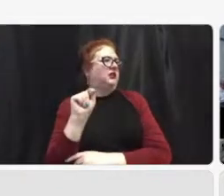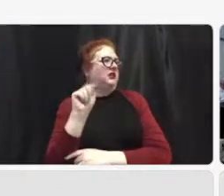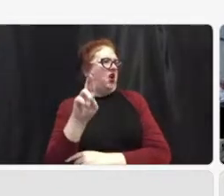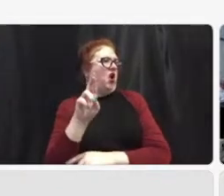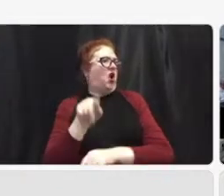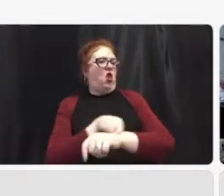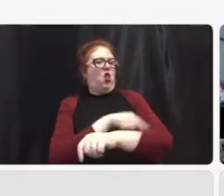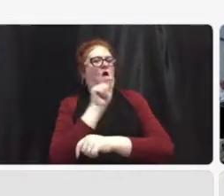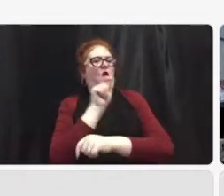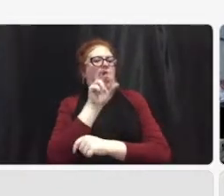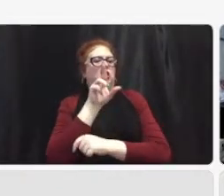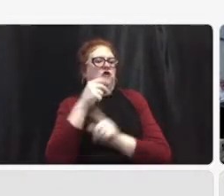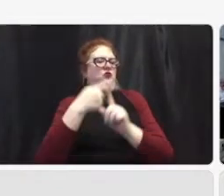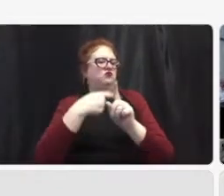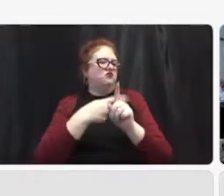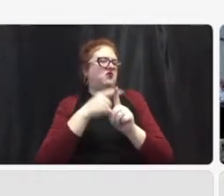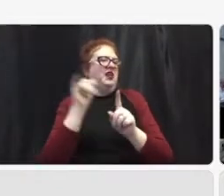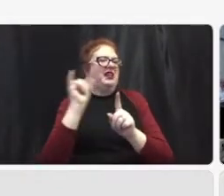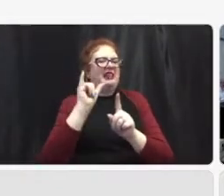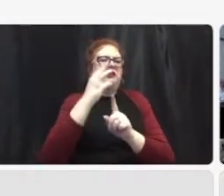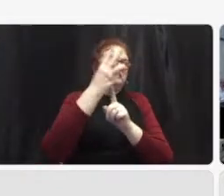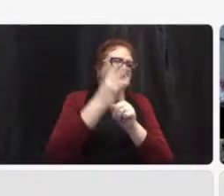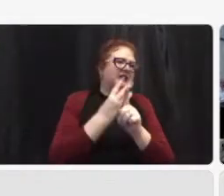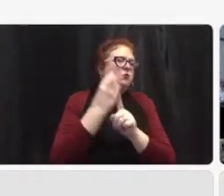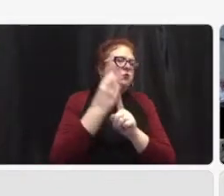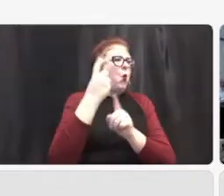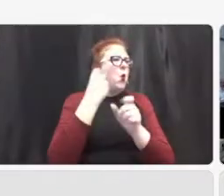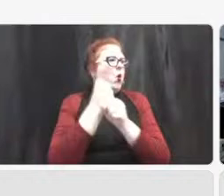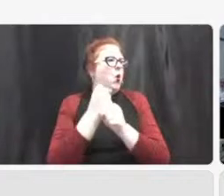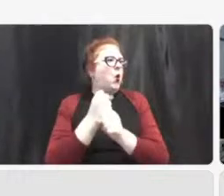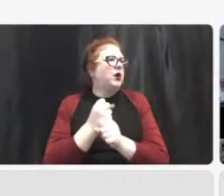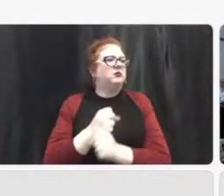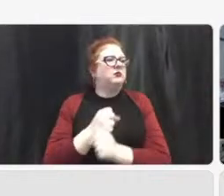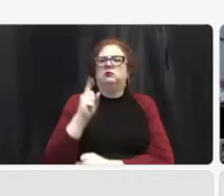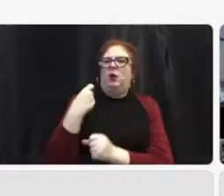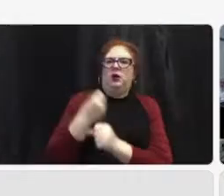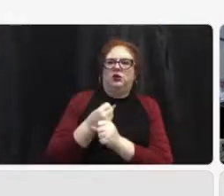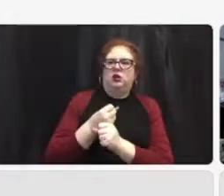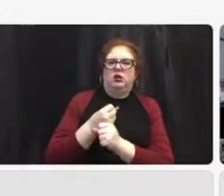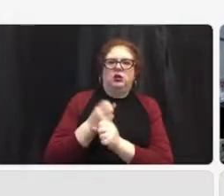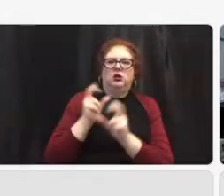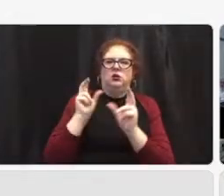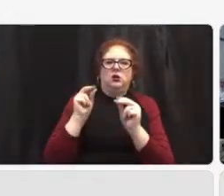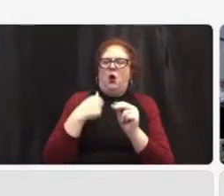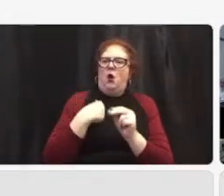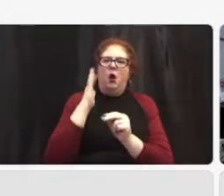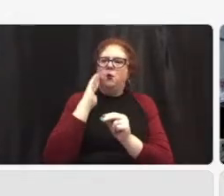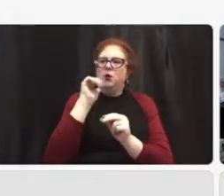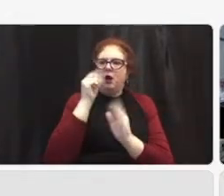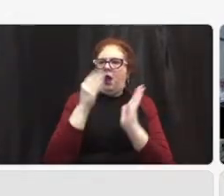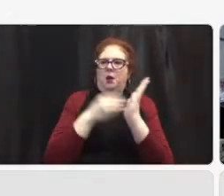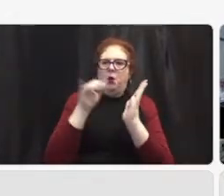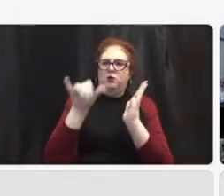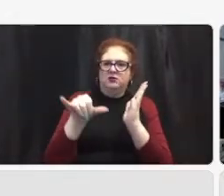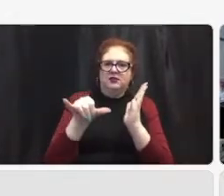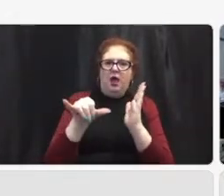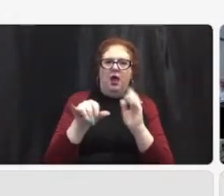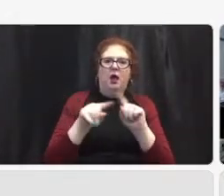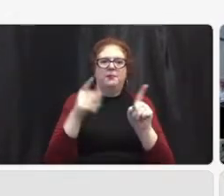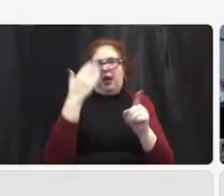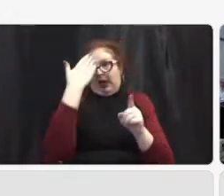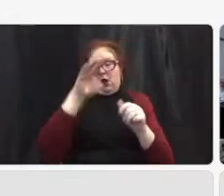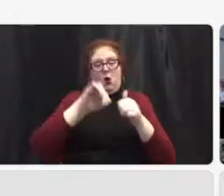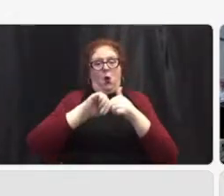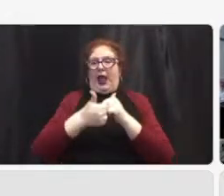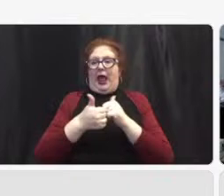than 29 days or 6 months or a year? A year? No, I don't. I wouldn't oppose it. I don't know what my neighbors